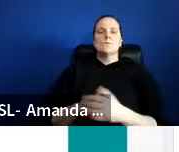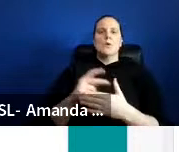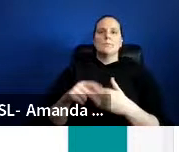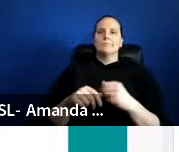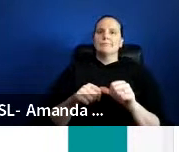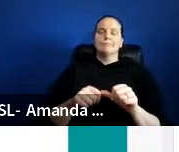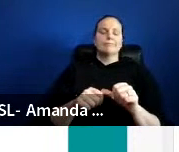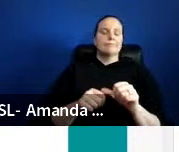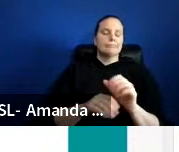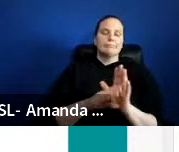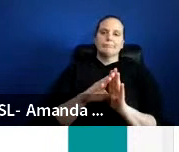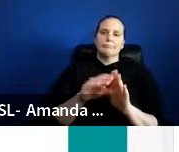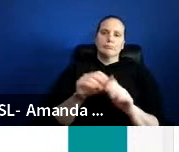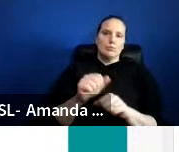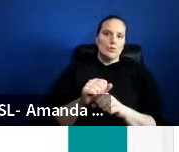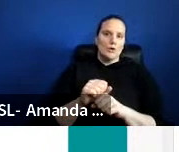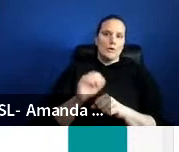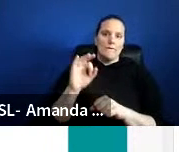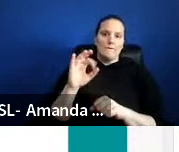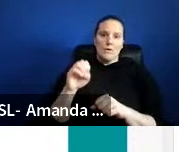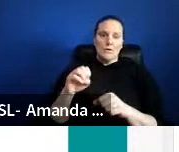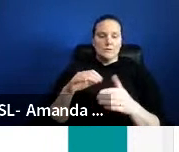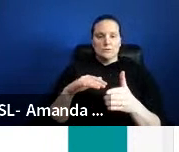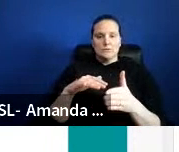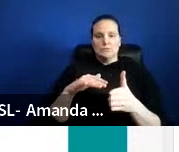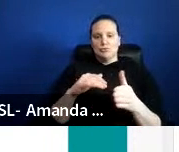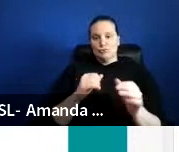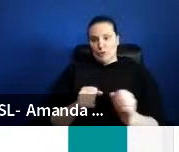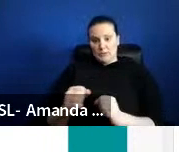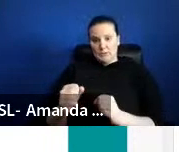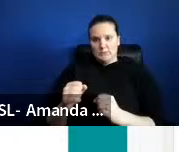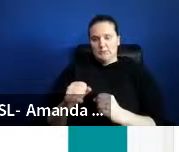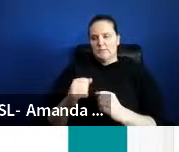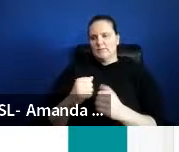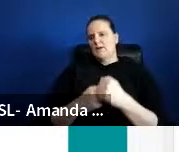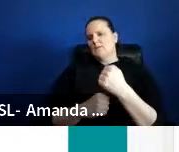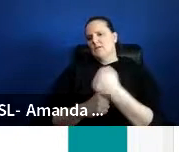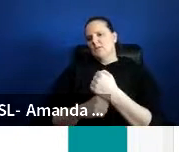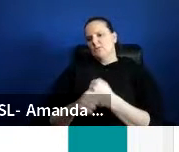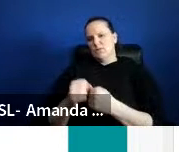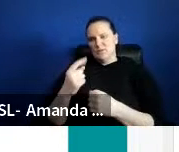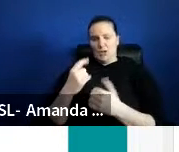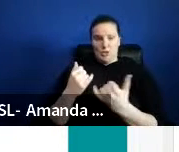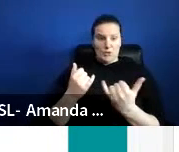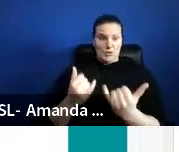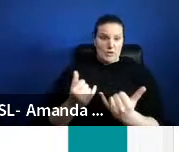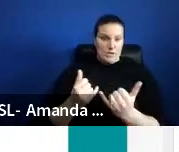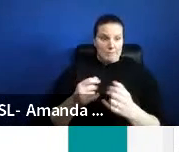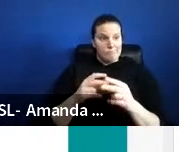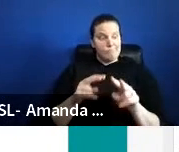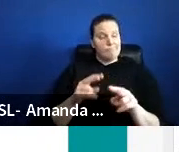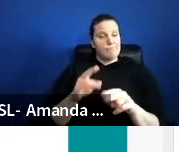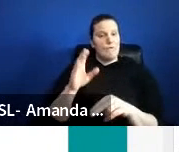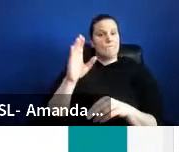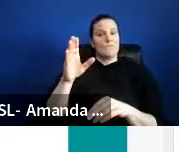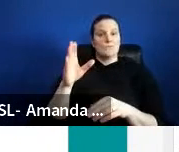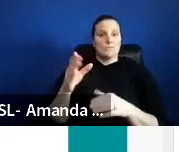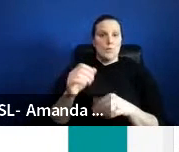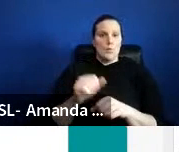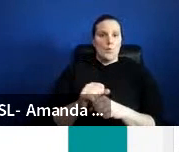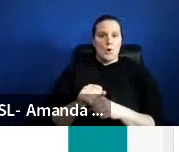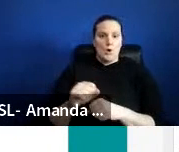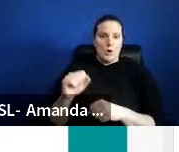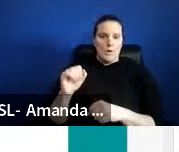specific workforce strategies. It provides the foundation to understand the current and anticipated future state of the